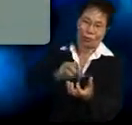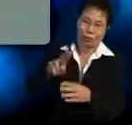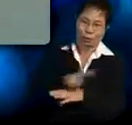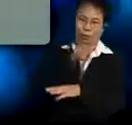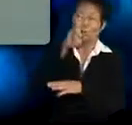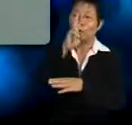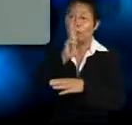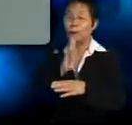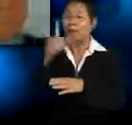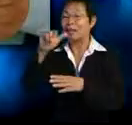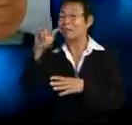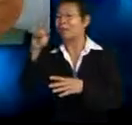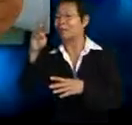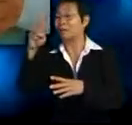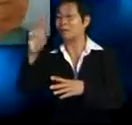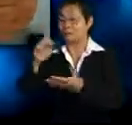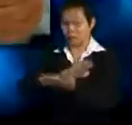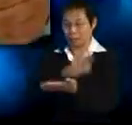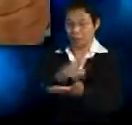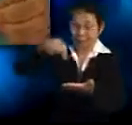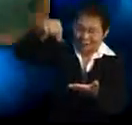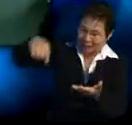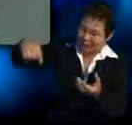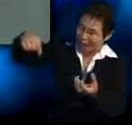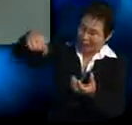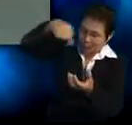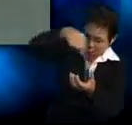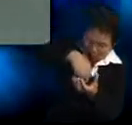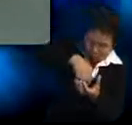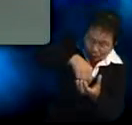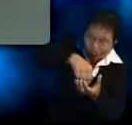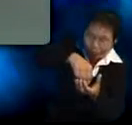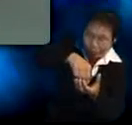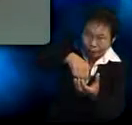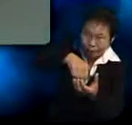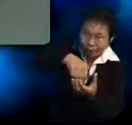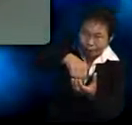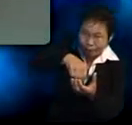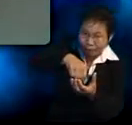Use the red litmus paper and dip it into the crucible.